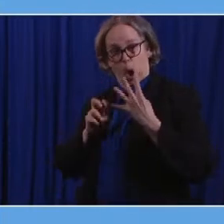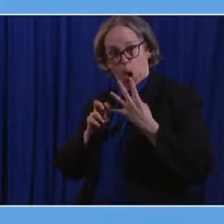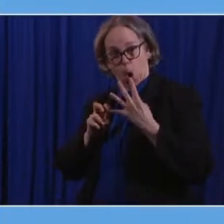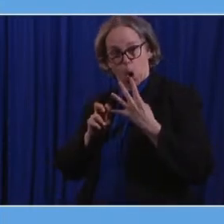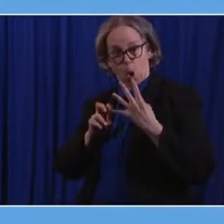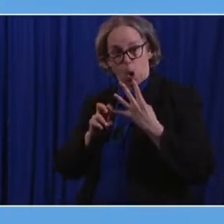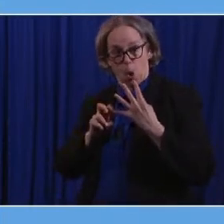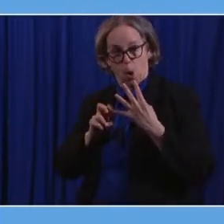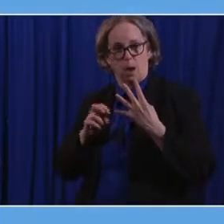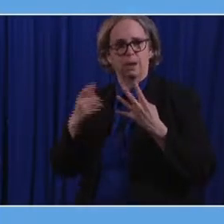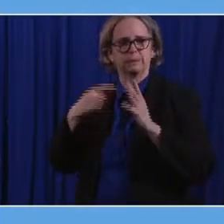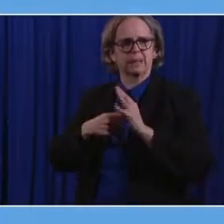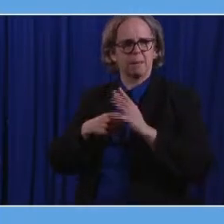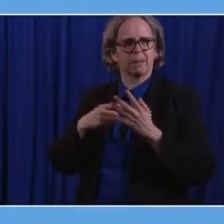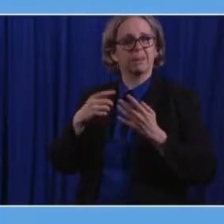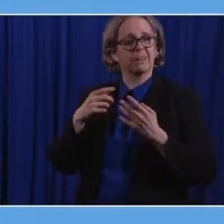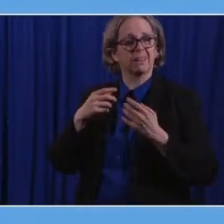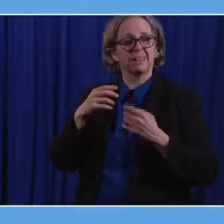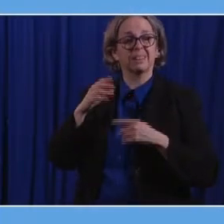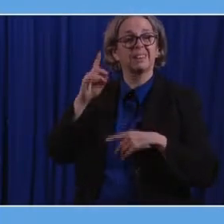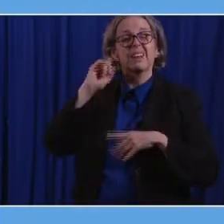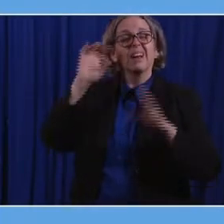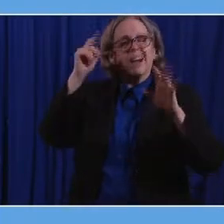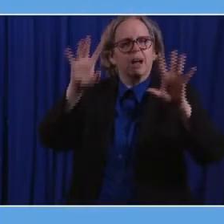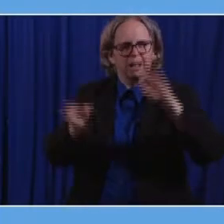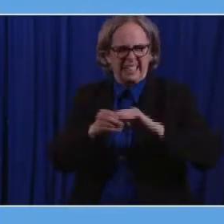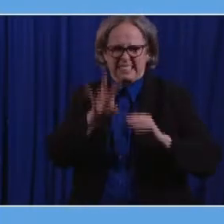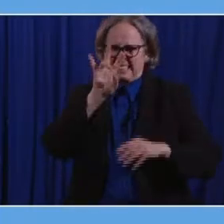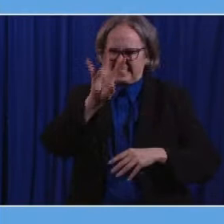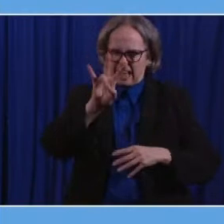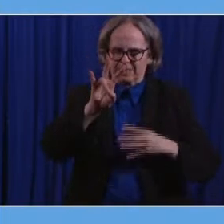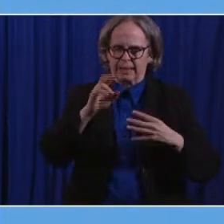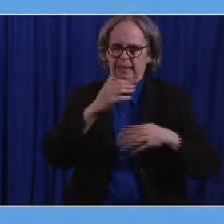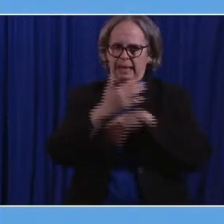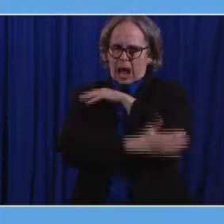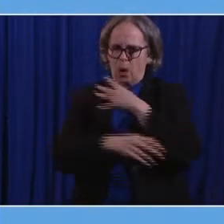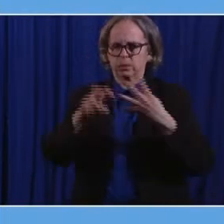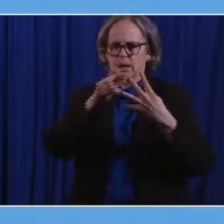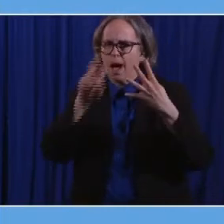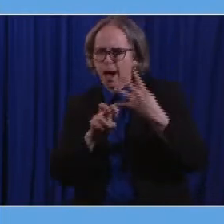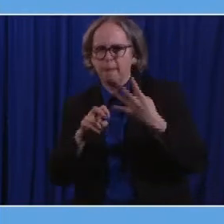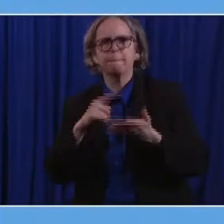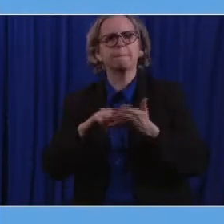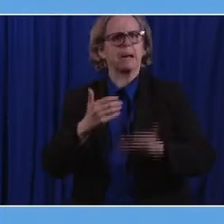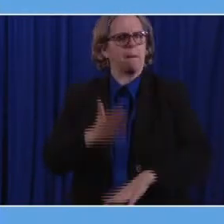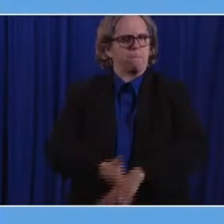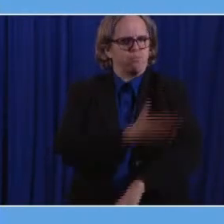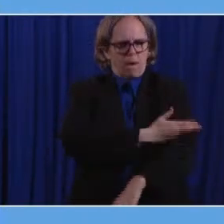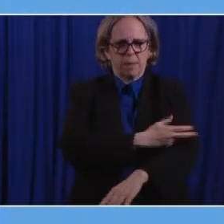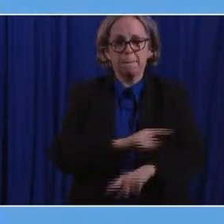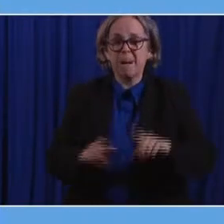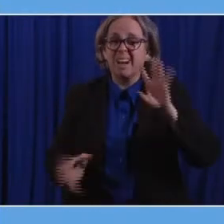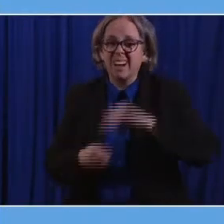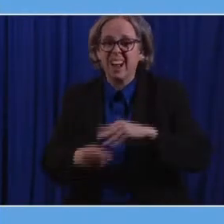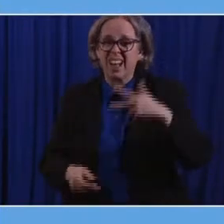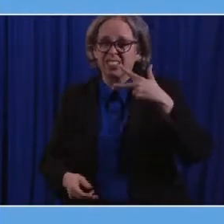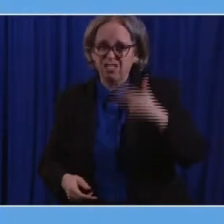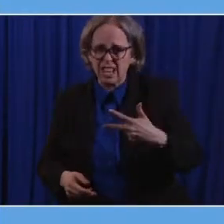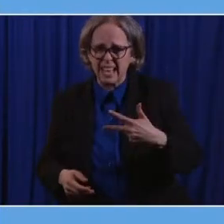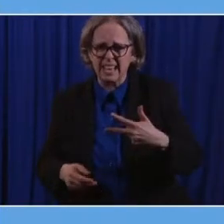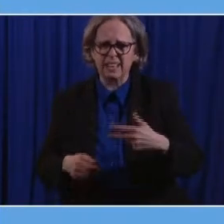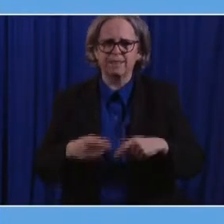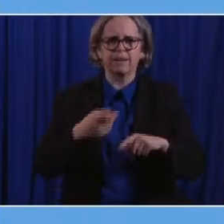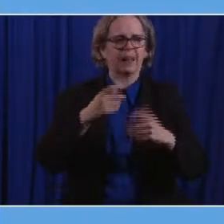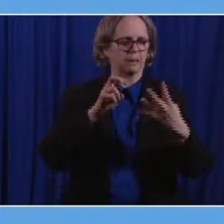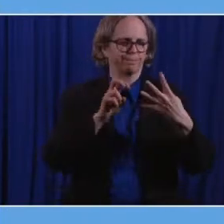7 counties drop. 3 counties moved from red to orange. They're Auglaize, Paulding, and Scioto. 3